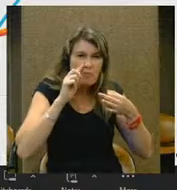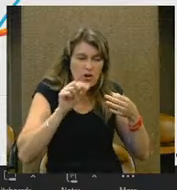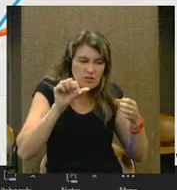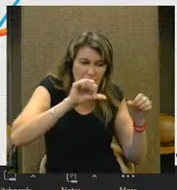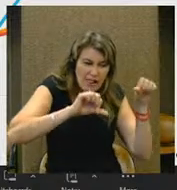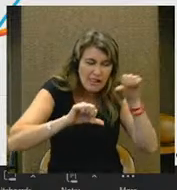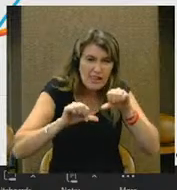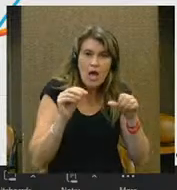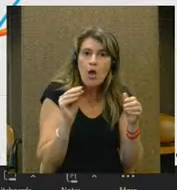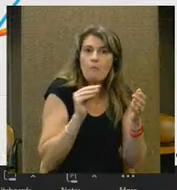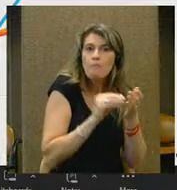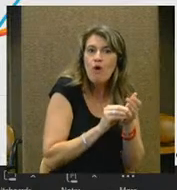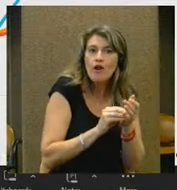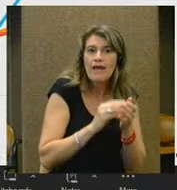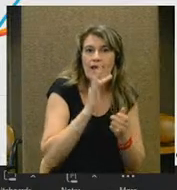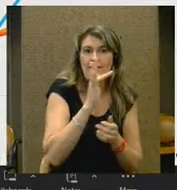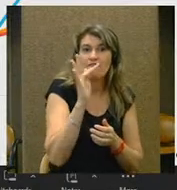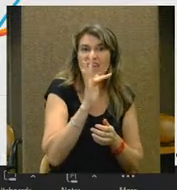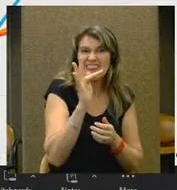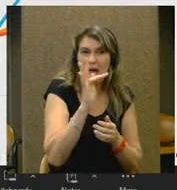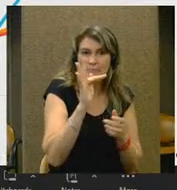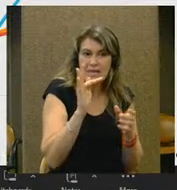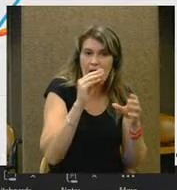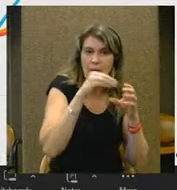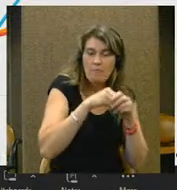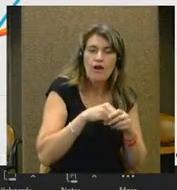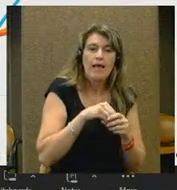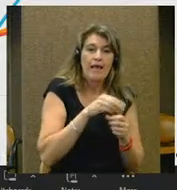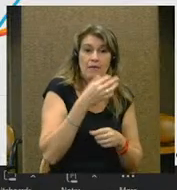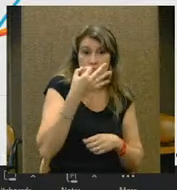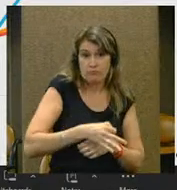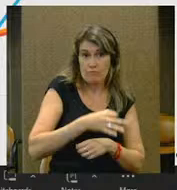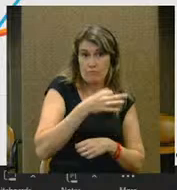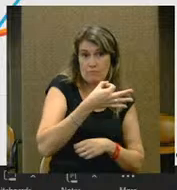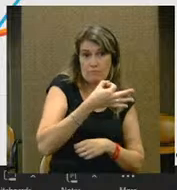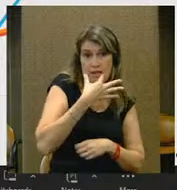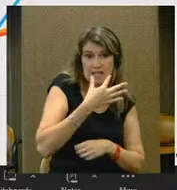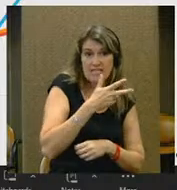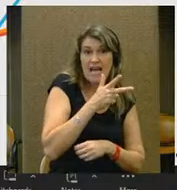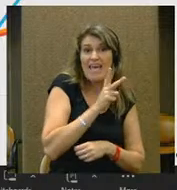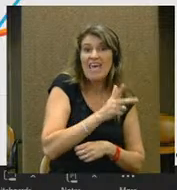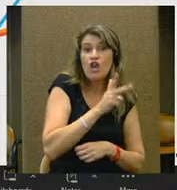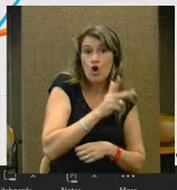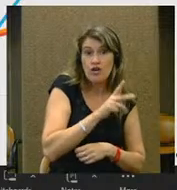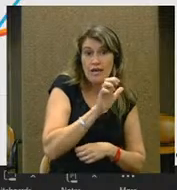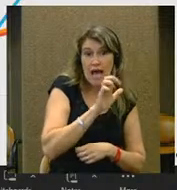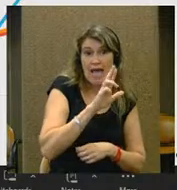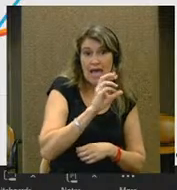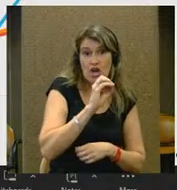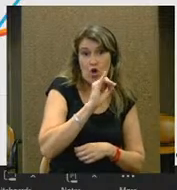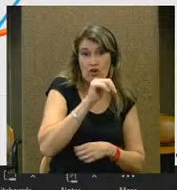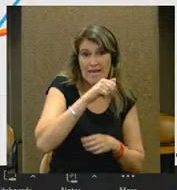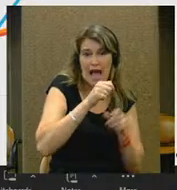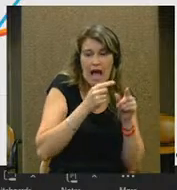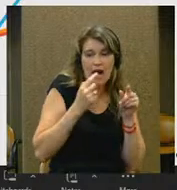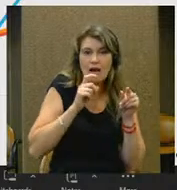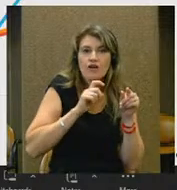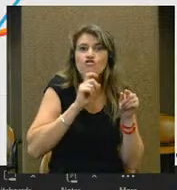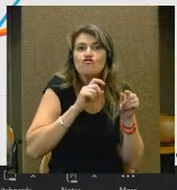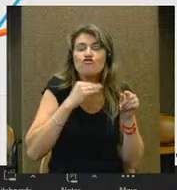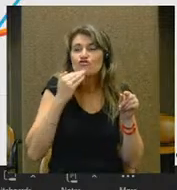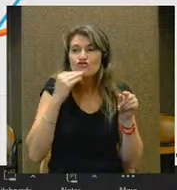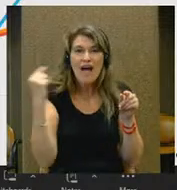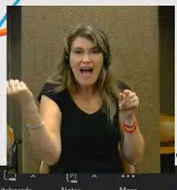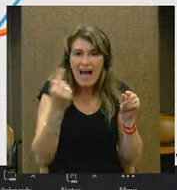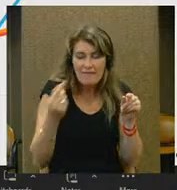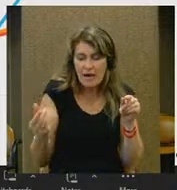the heroin because it's so potent. It allowed them to generate larger profits. So initially, this was driven by